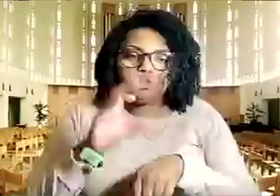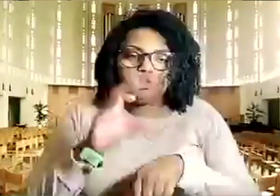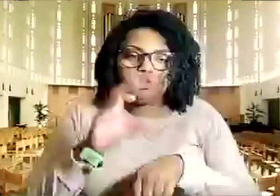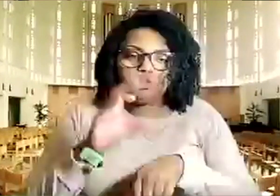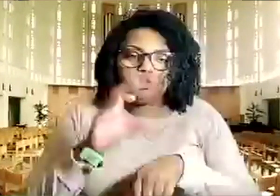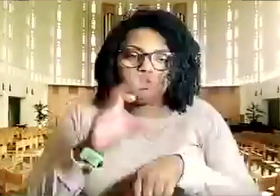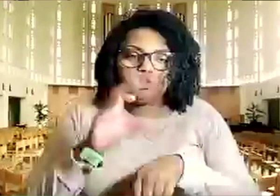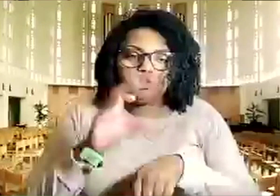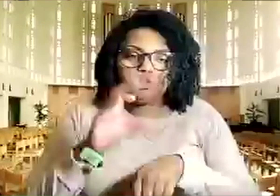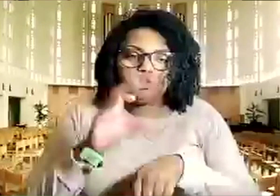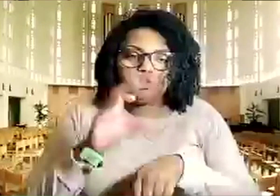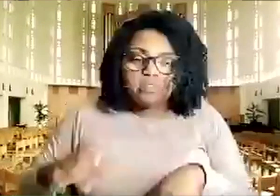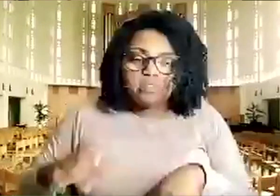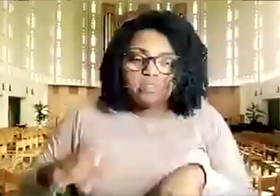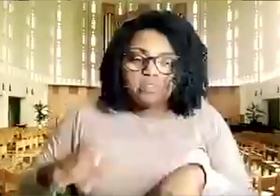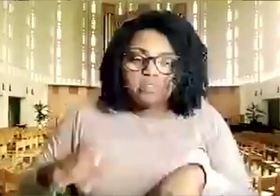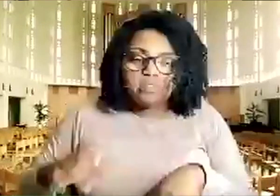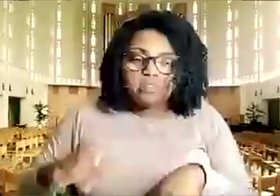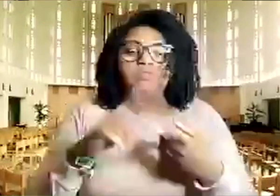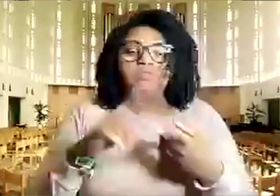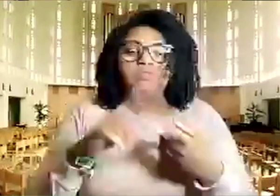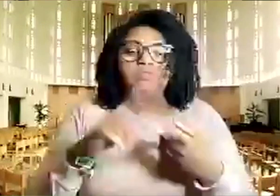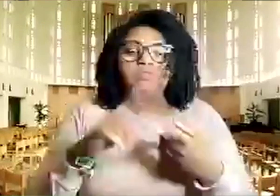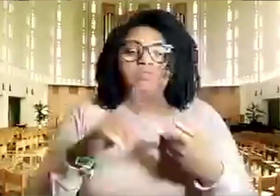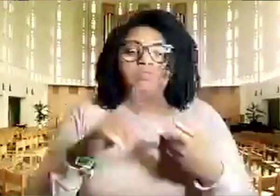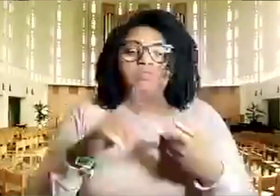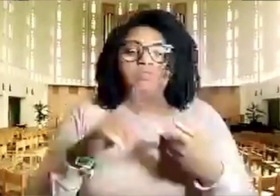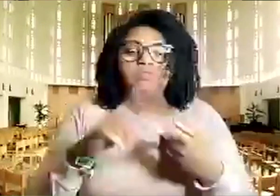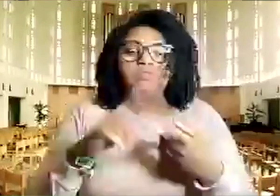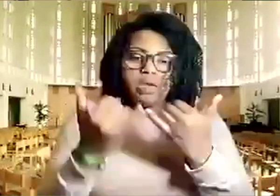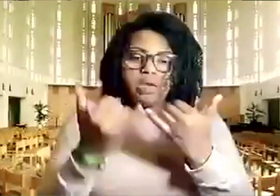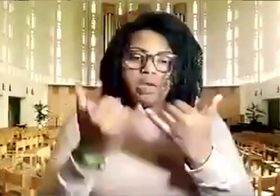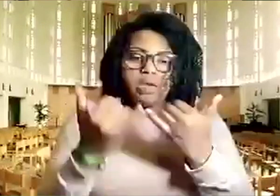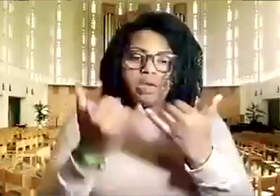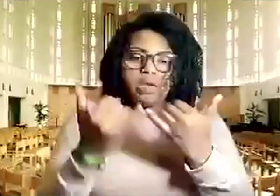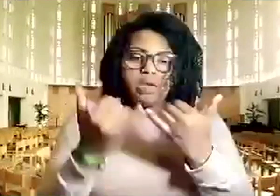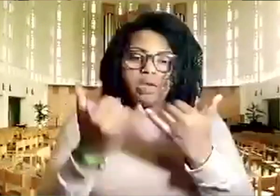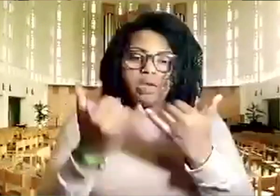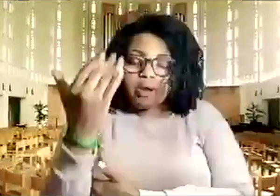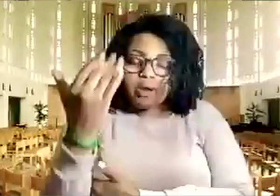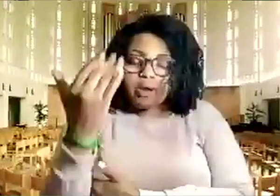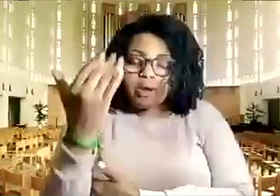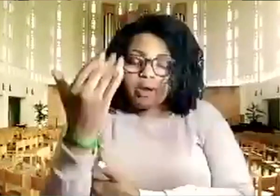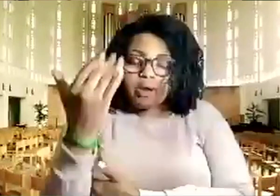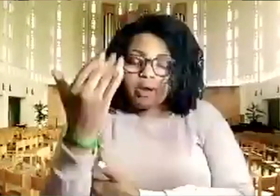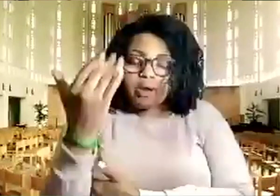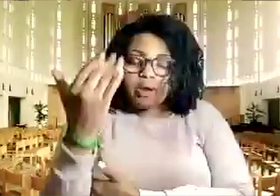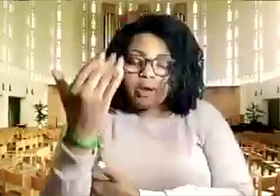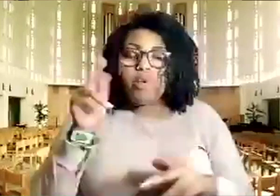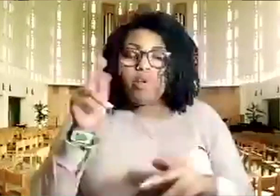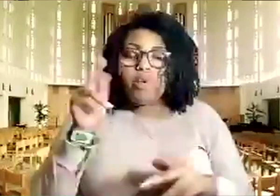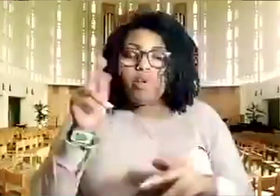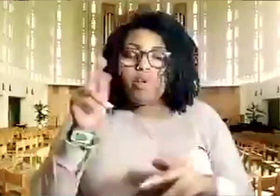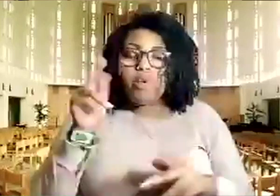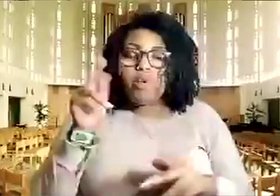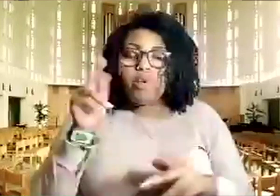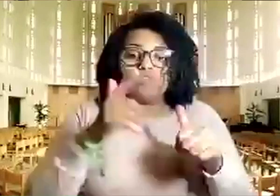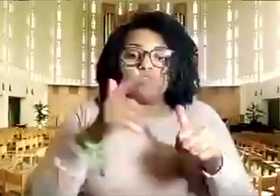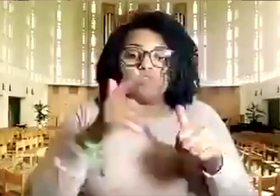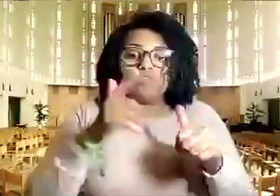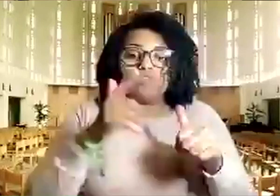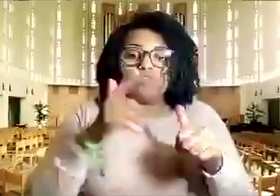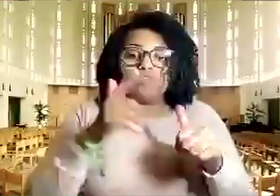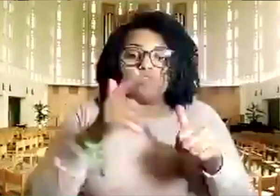in worship with you this morning. If there are guests or people for whom this is your first time, I'd invite you to raise your hand. We'd love